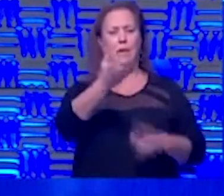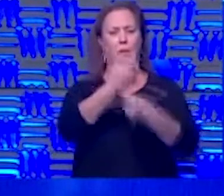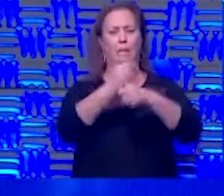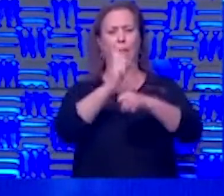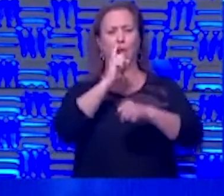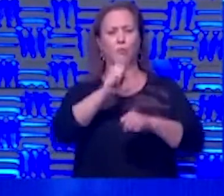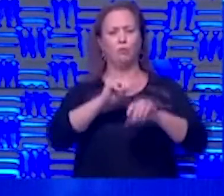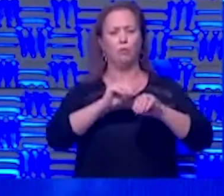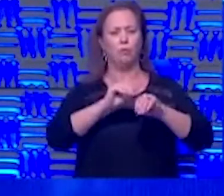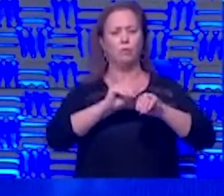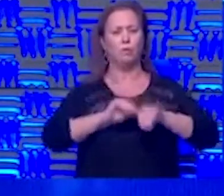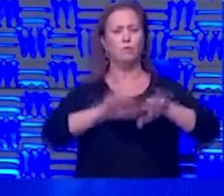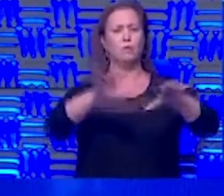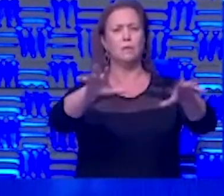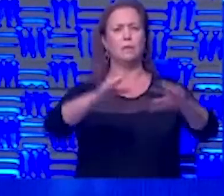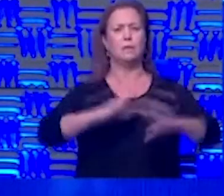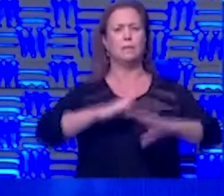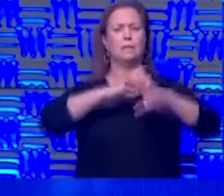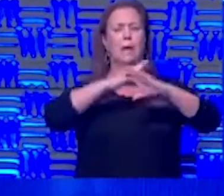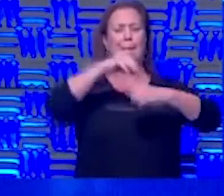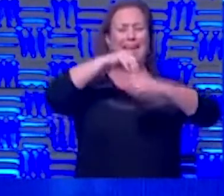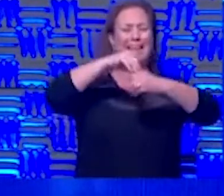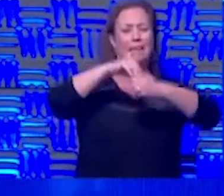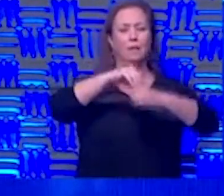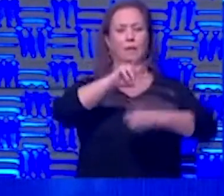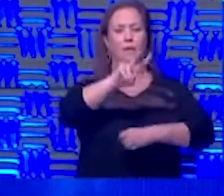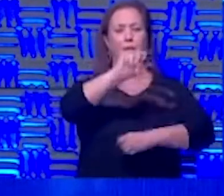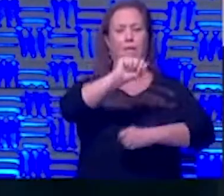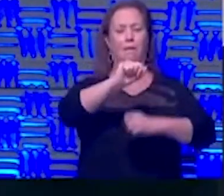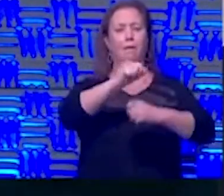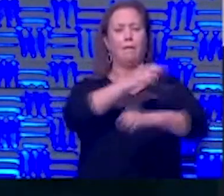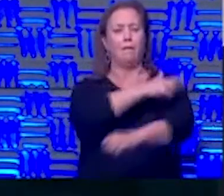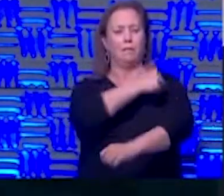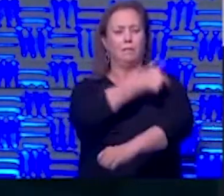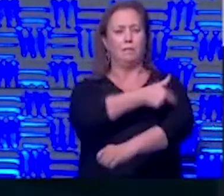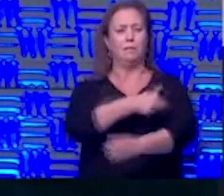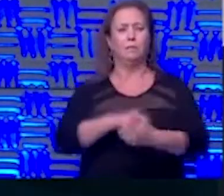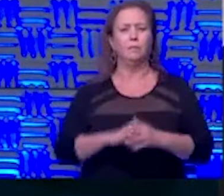sure that the spread of coronavirus does not occur inside a hospital?